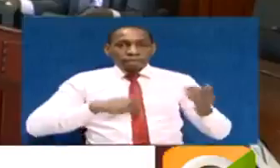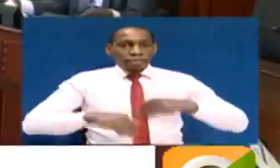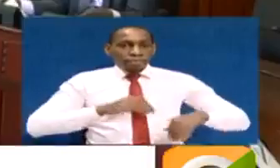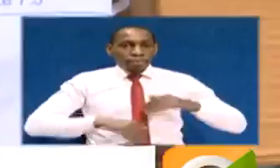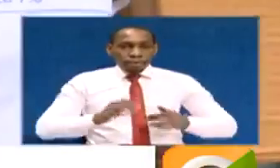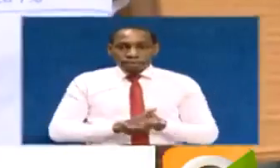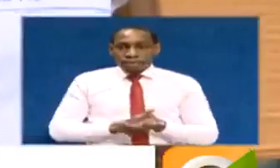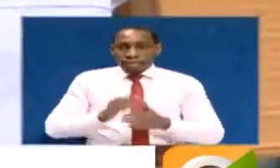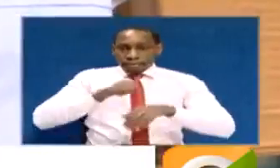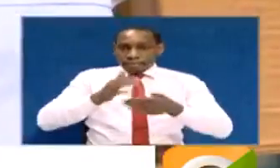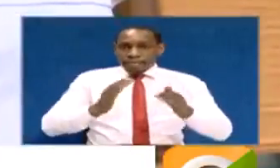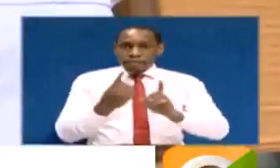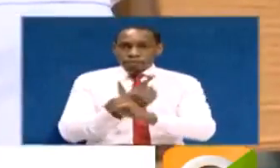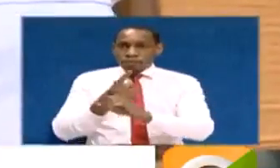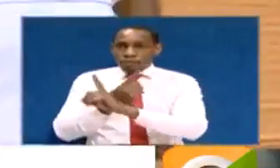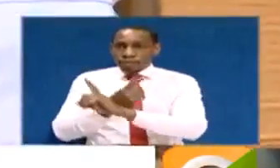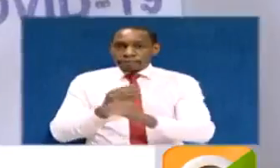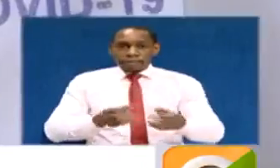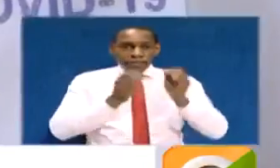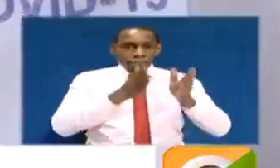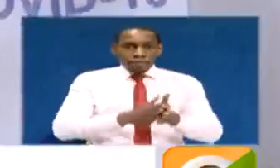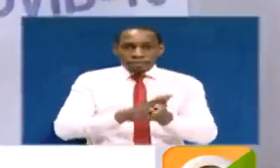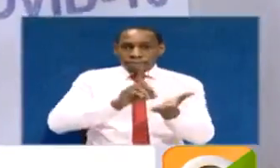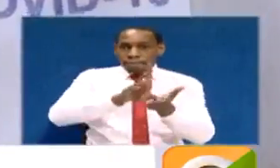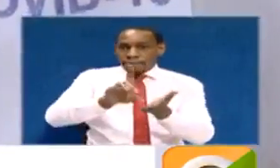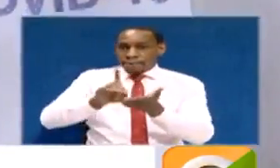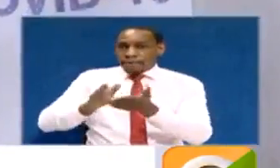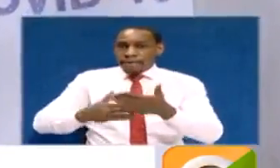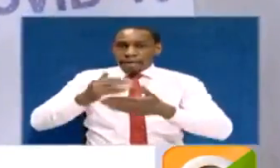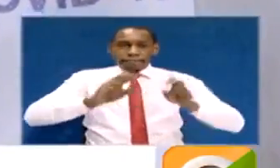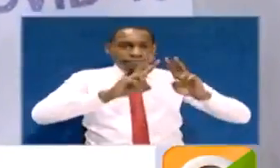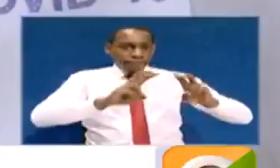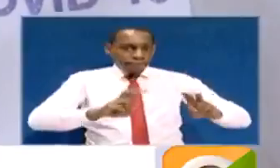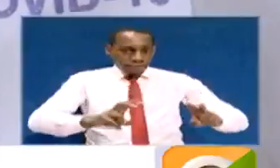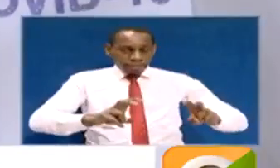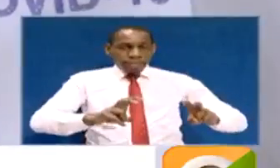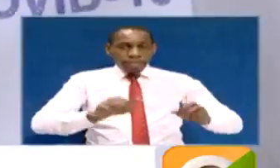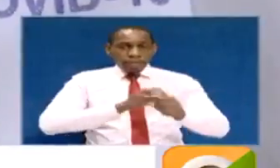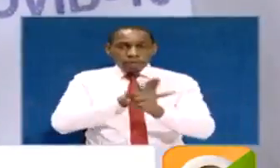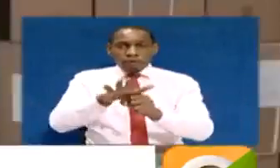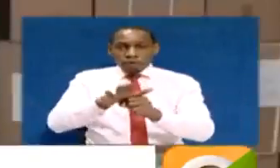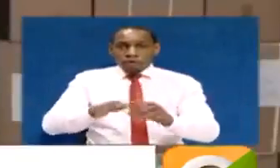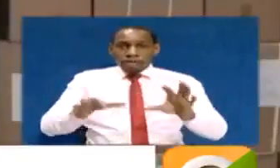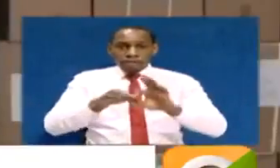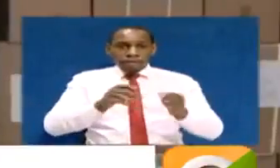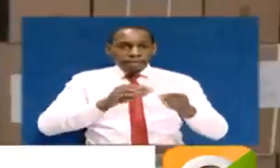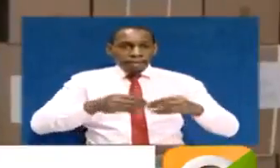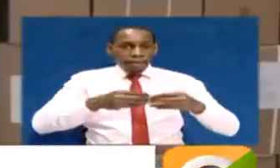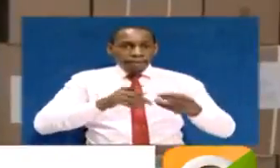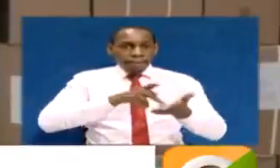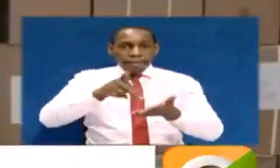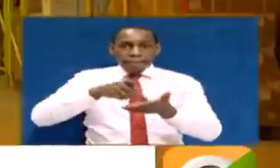moment, several senior officials in its management are on suspension following investigations into COVID-19-related